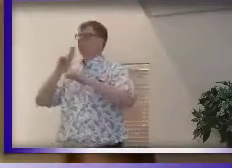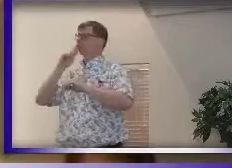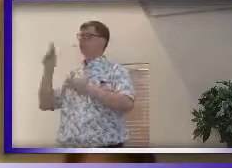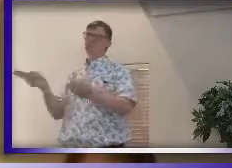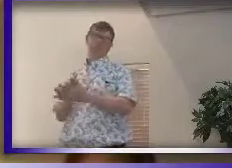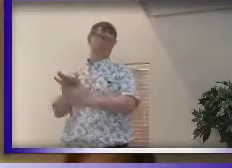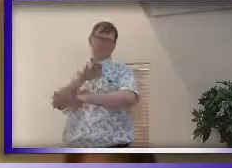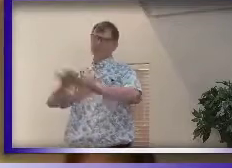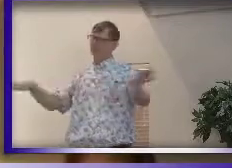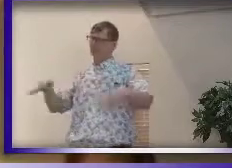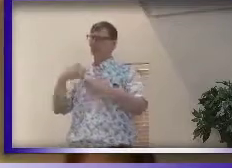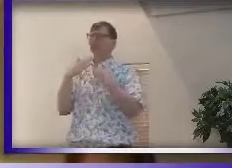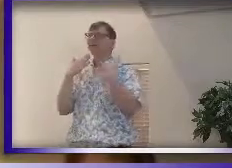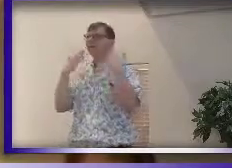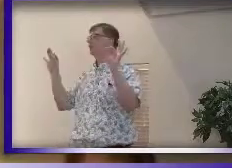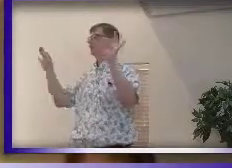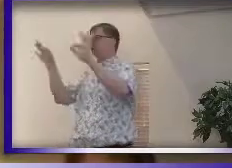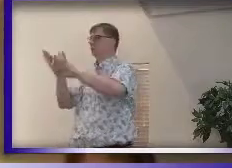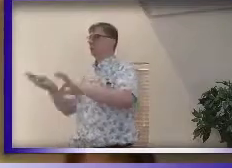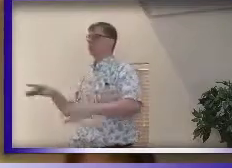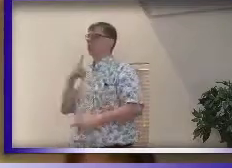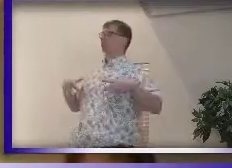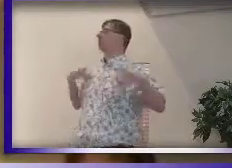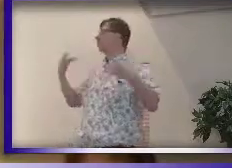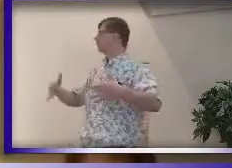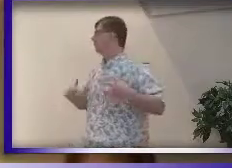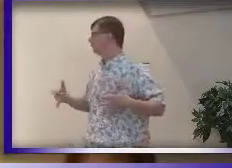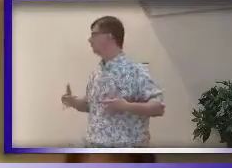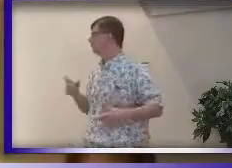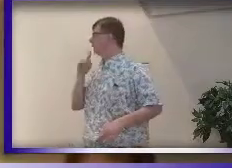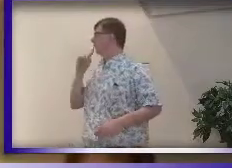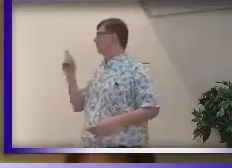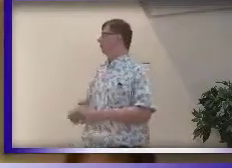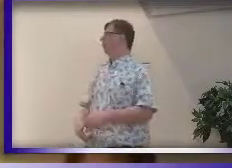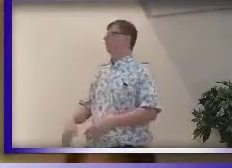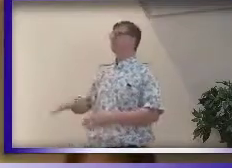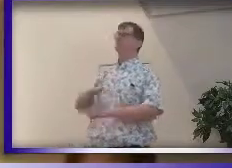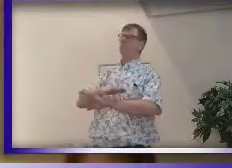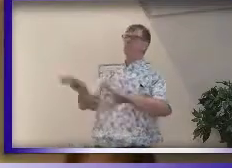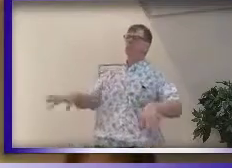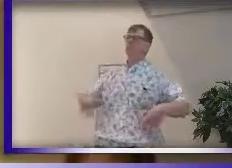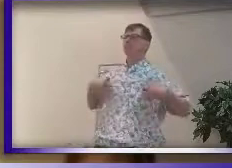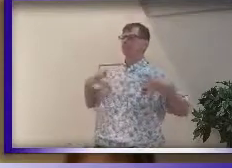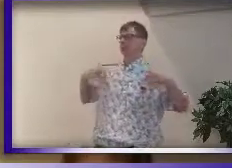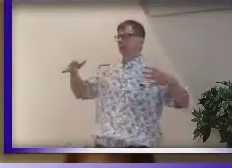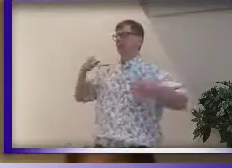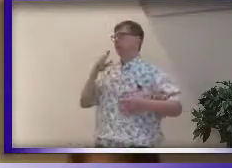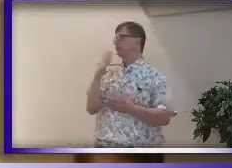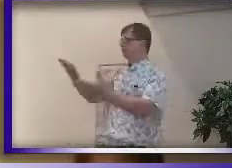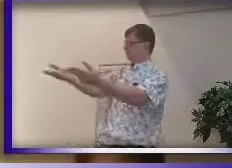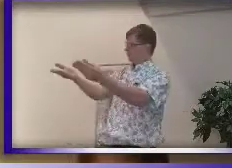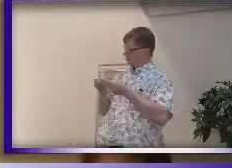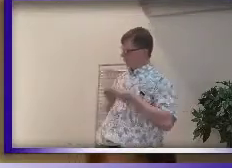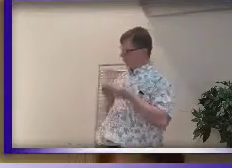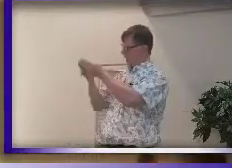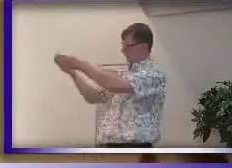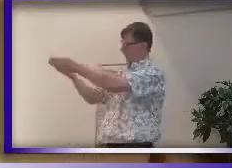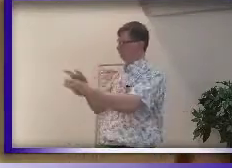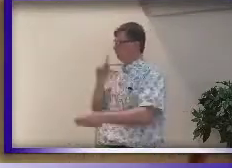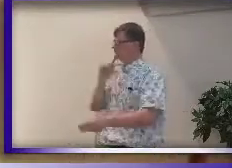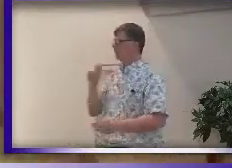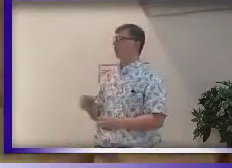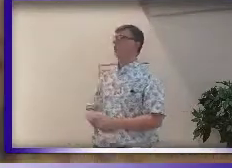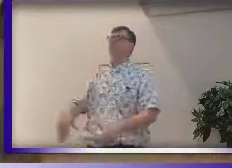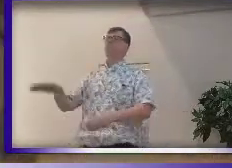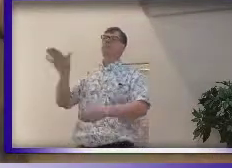But if life is bringing the serious, if we are manifesting suffering without trying to, why should we